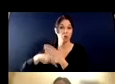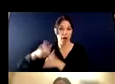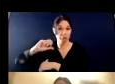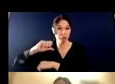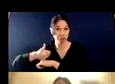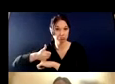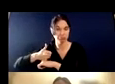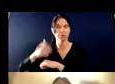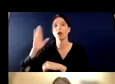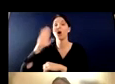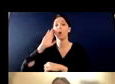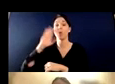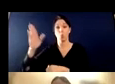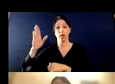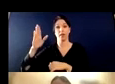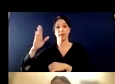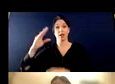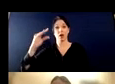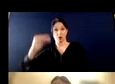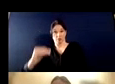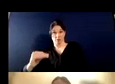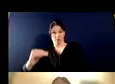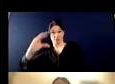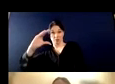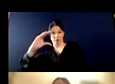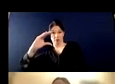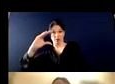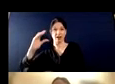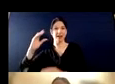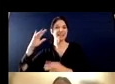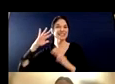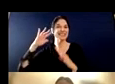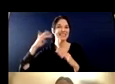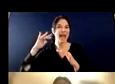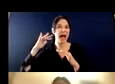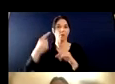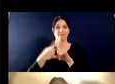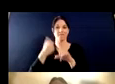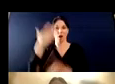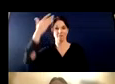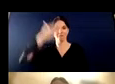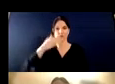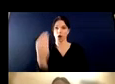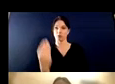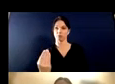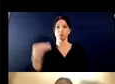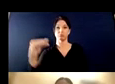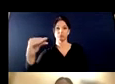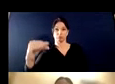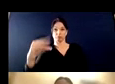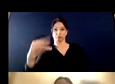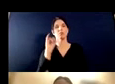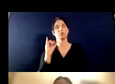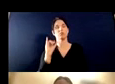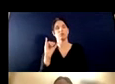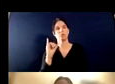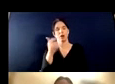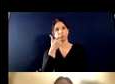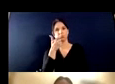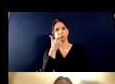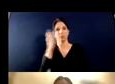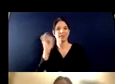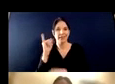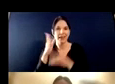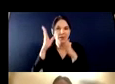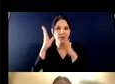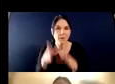from in front of it. So this works sometimes, like when the person your child is trying to